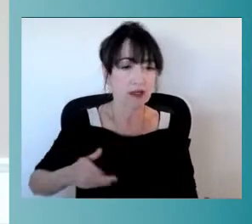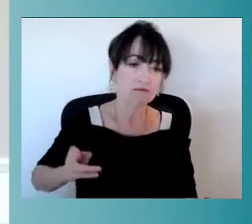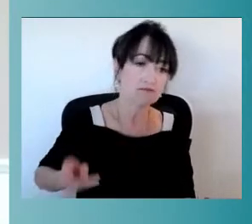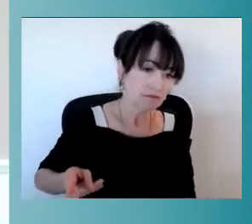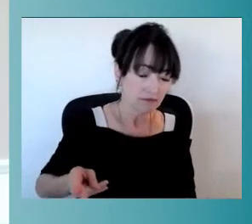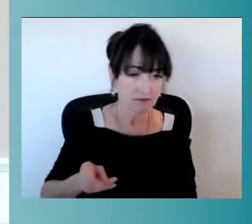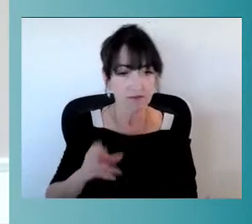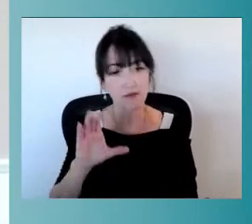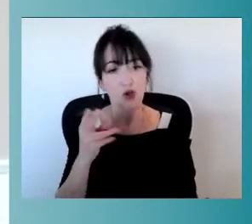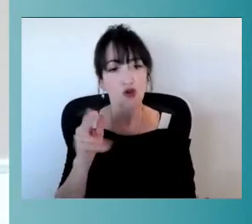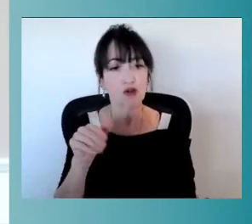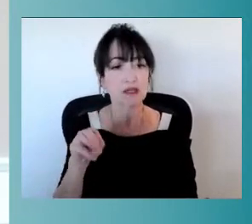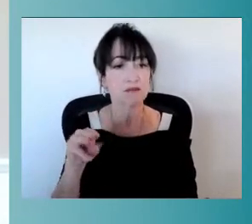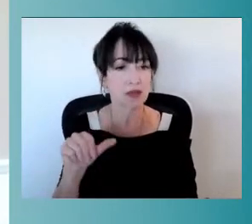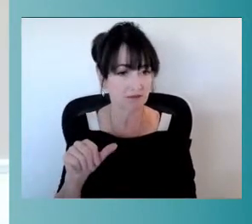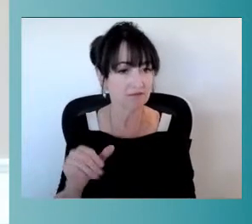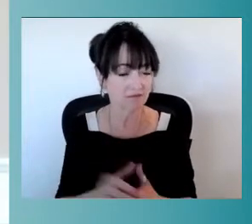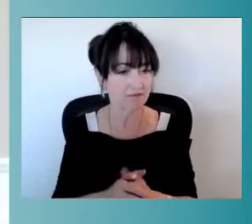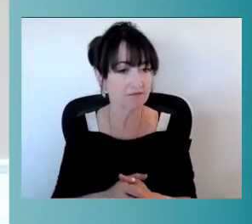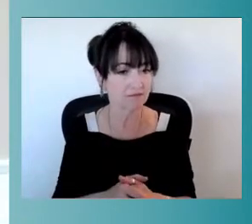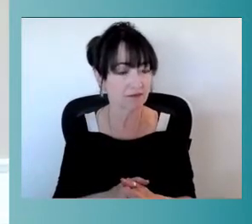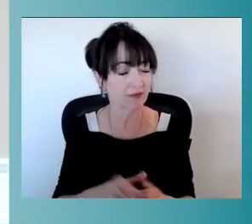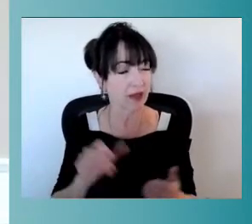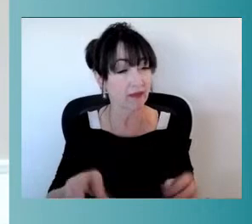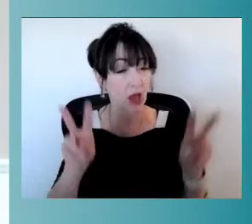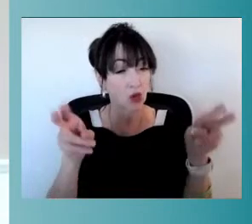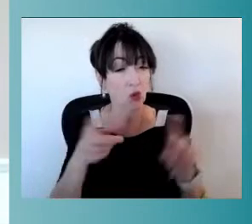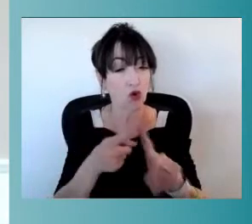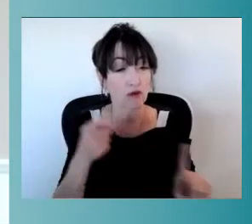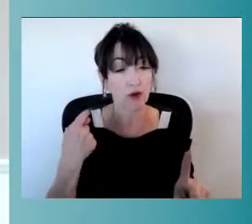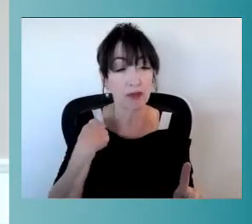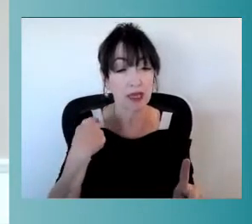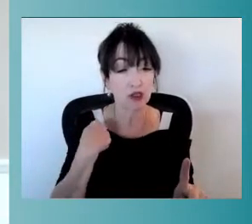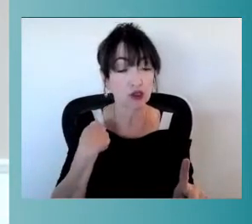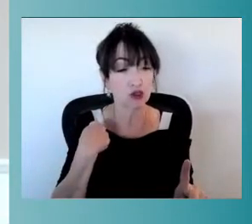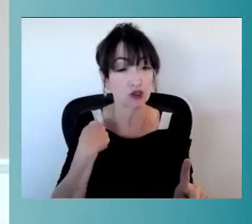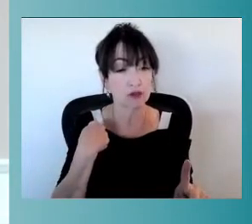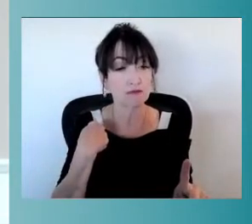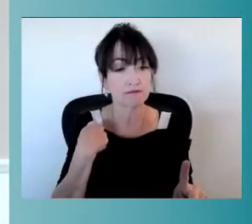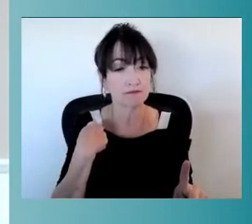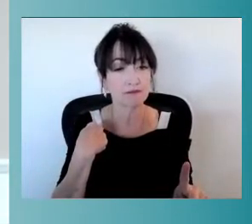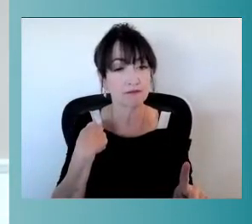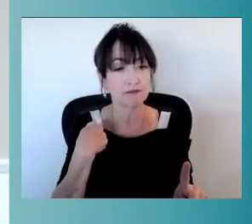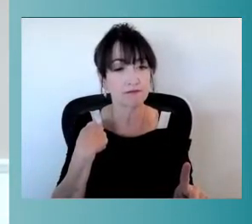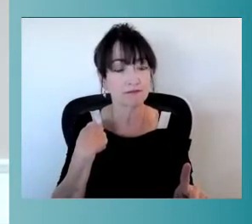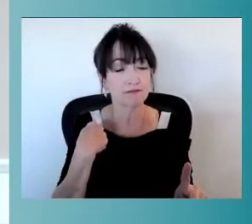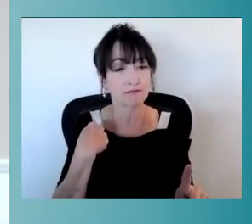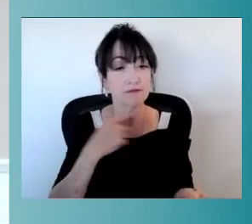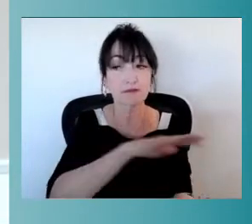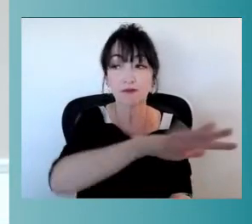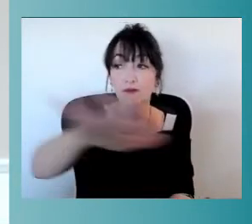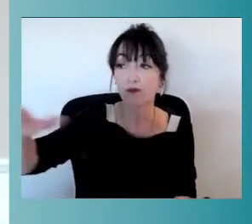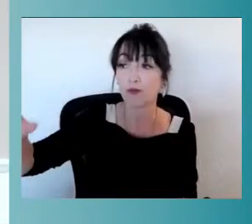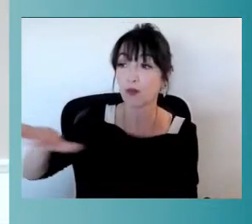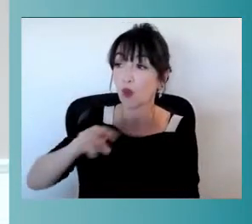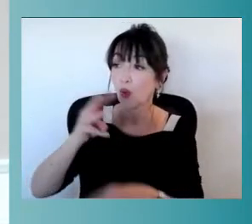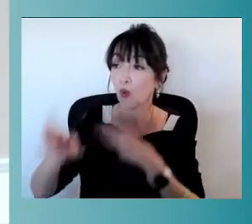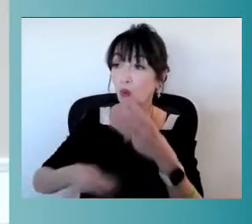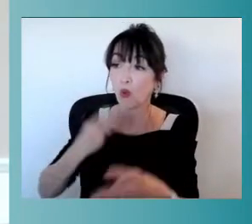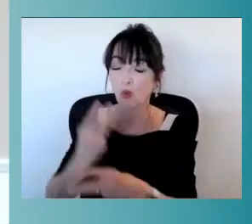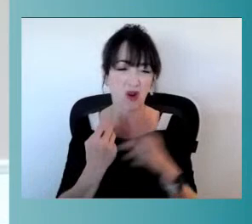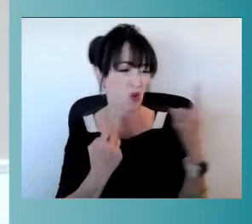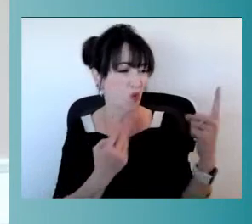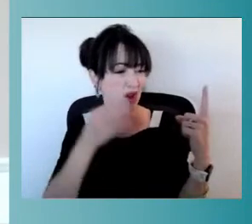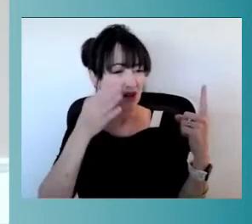from a quote that I read last year. To the world, you may be one person, but to